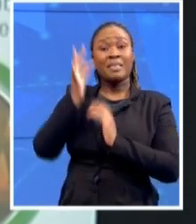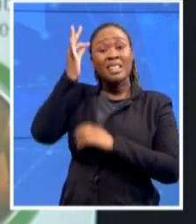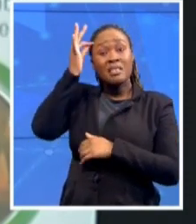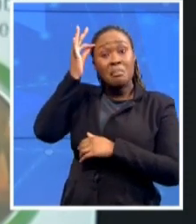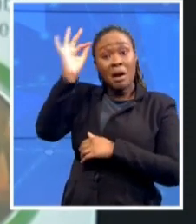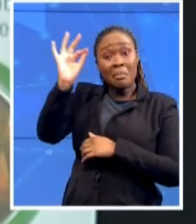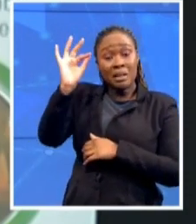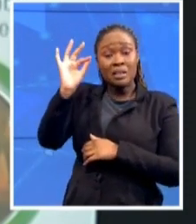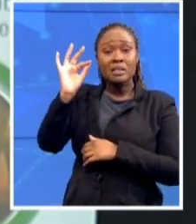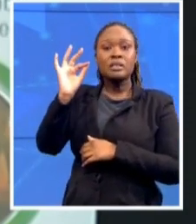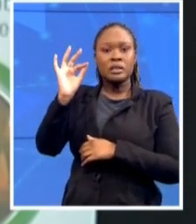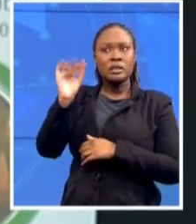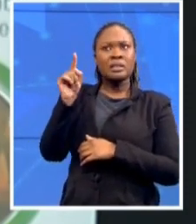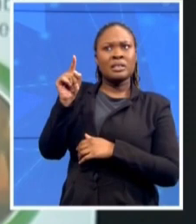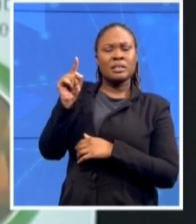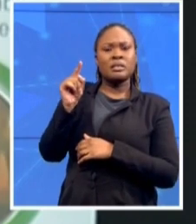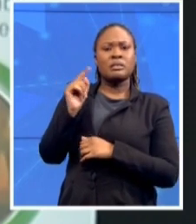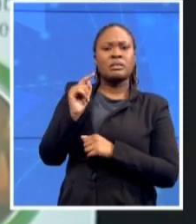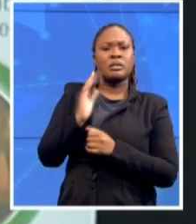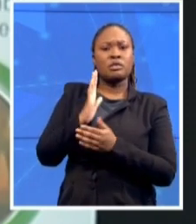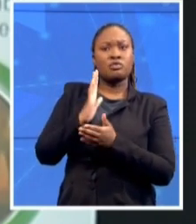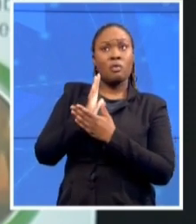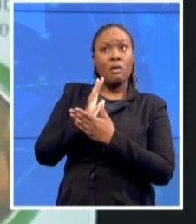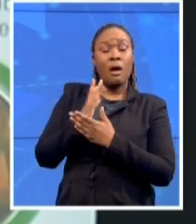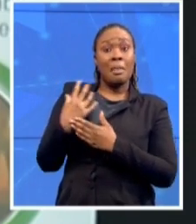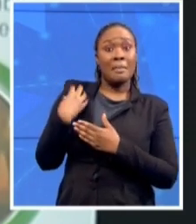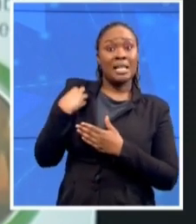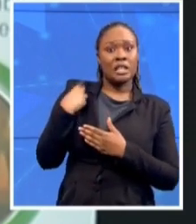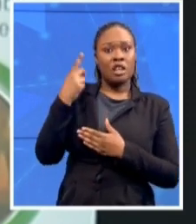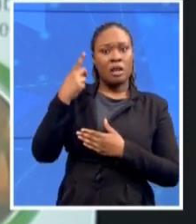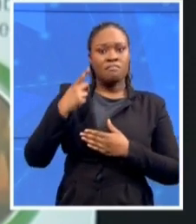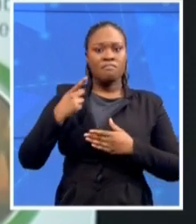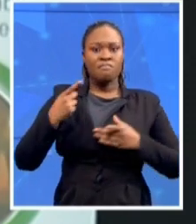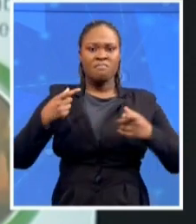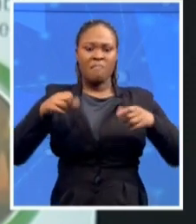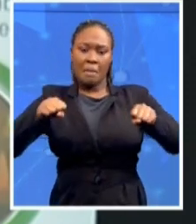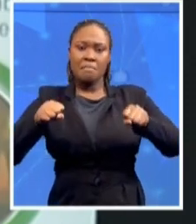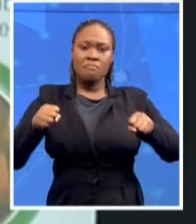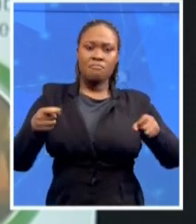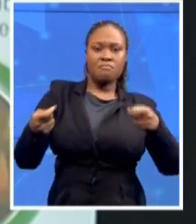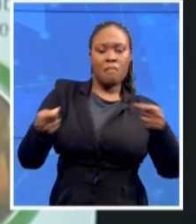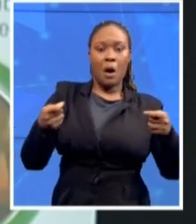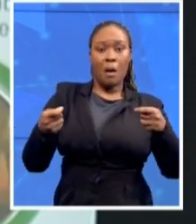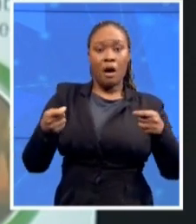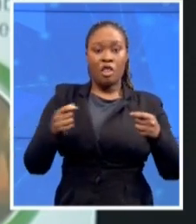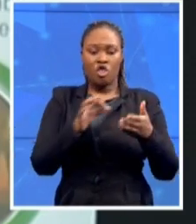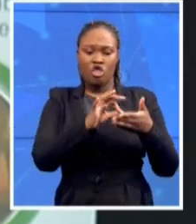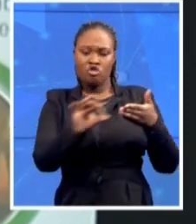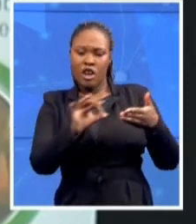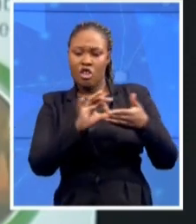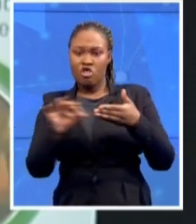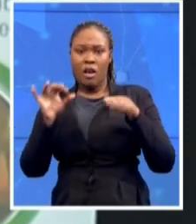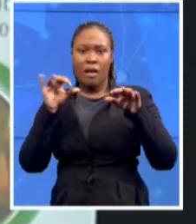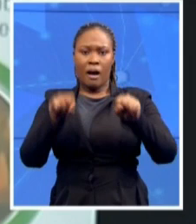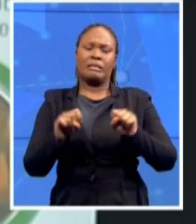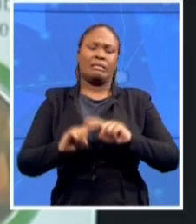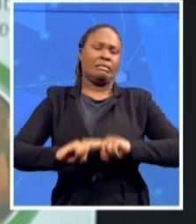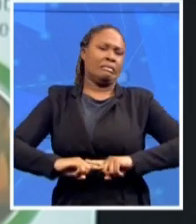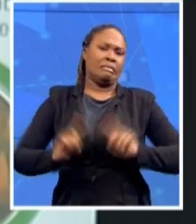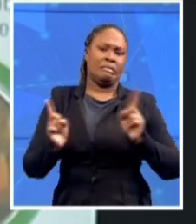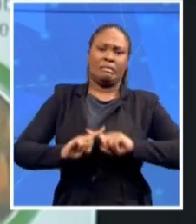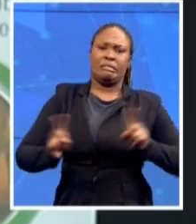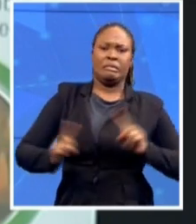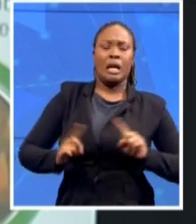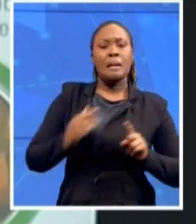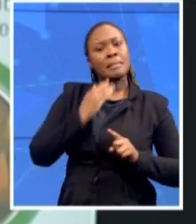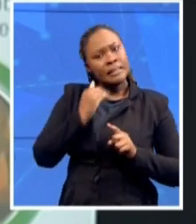procurement contracts. Instead, open the way, clear the runway. Partner with us by showing